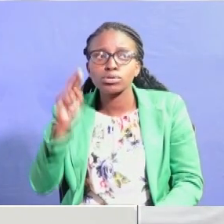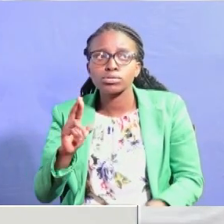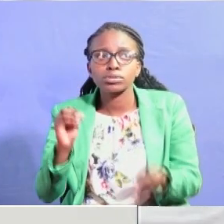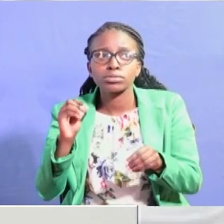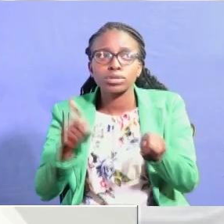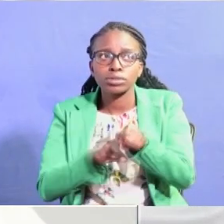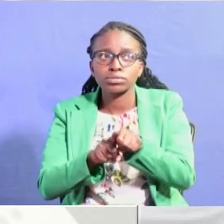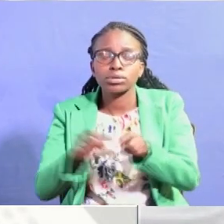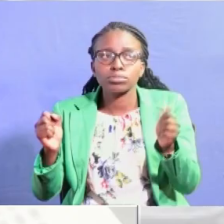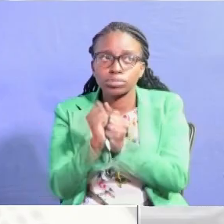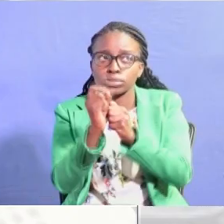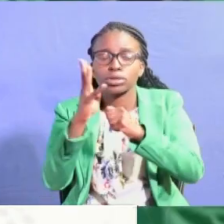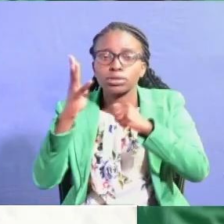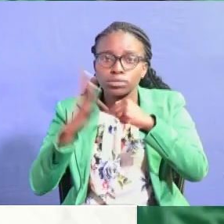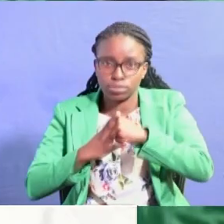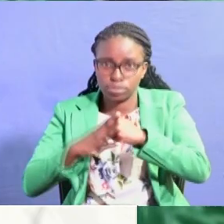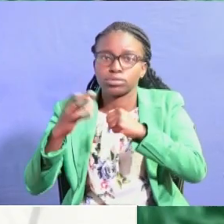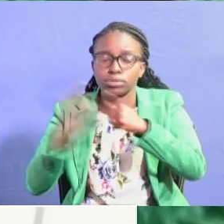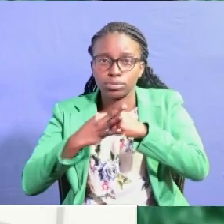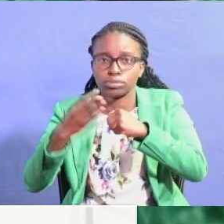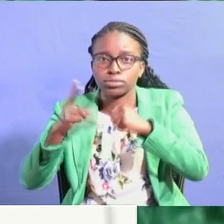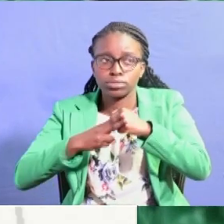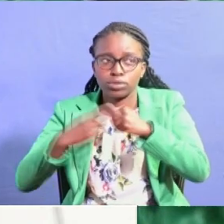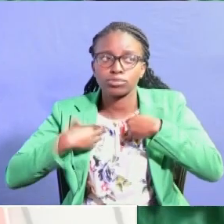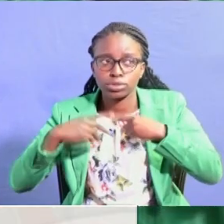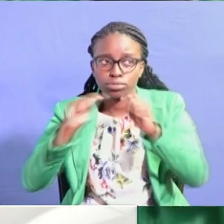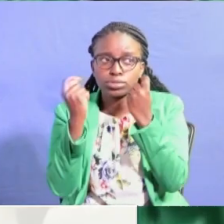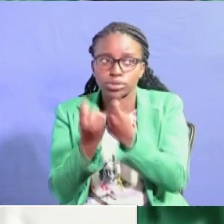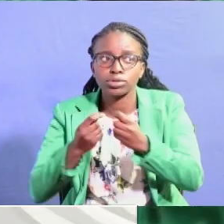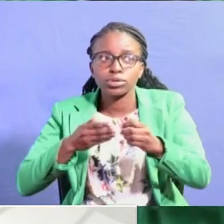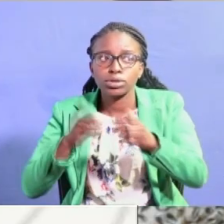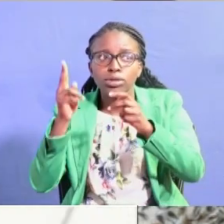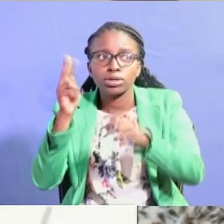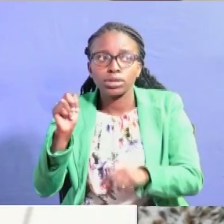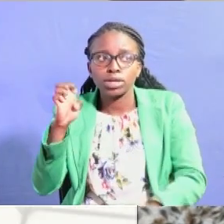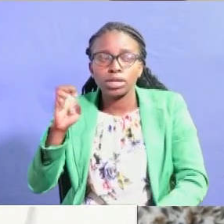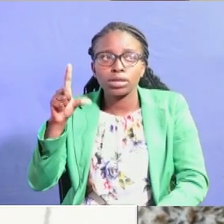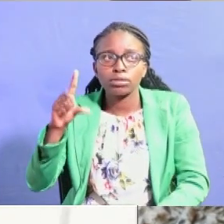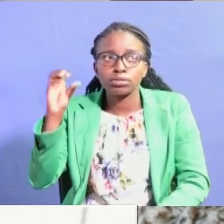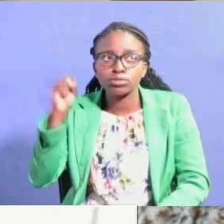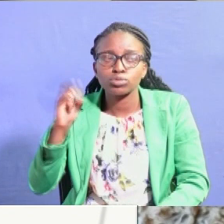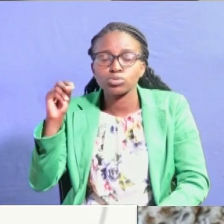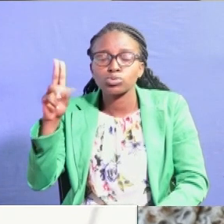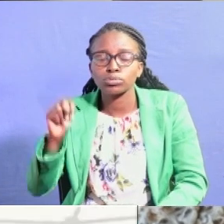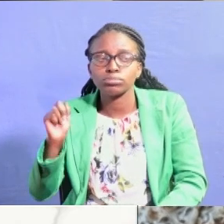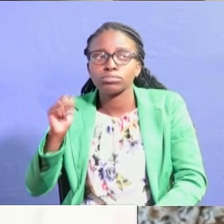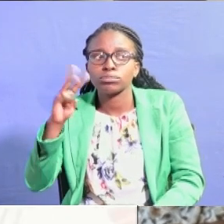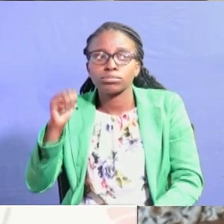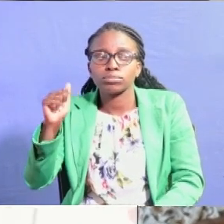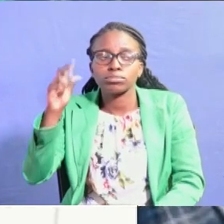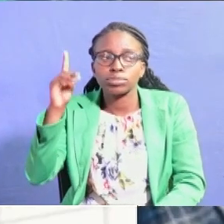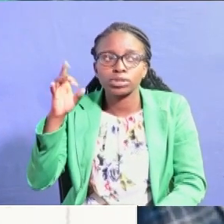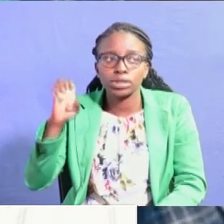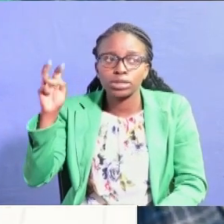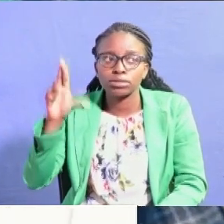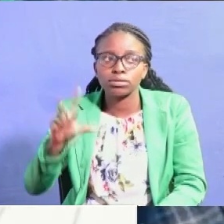of 1987 and leading the team to winning the Nelson Mandela Cup. The deceased is the father to Arnold Origi, the former Harambee